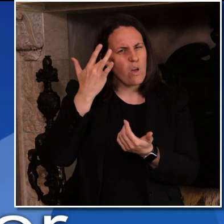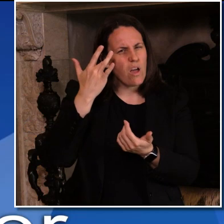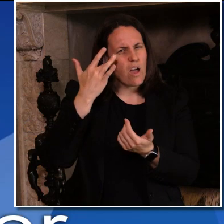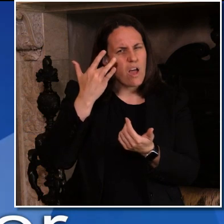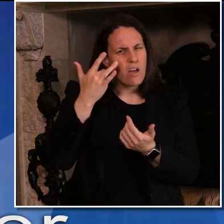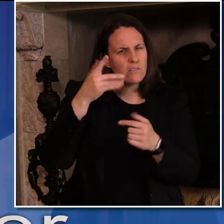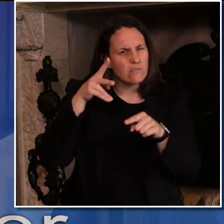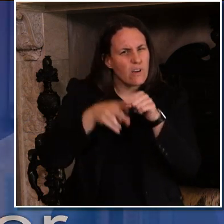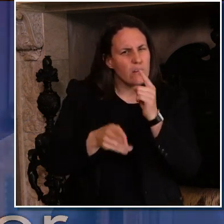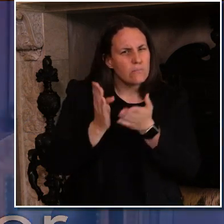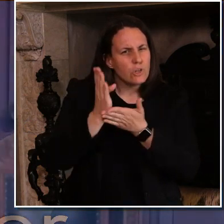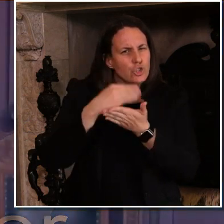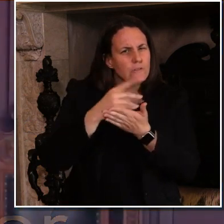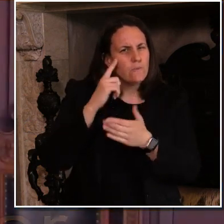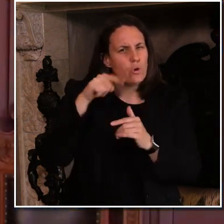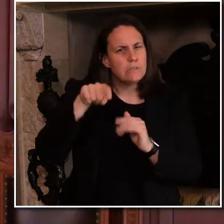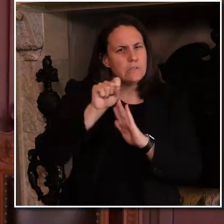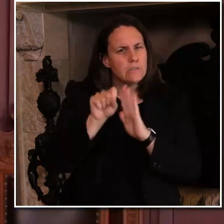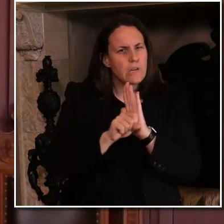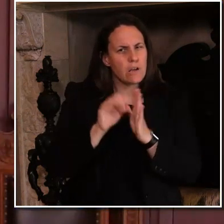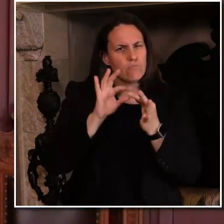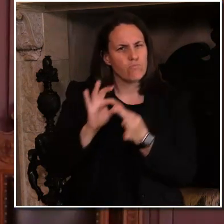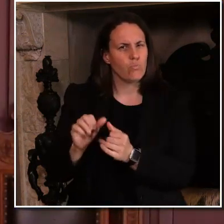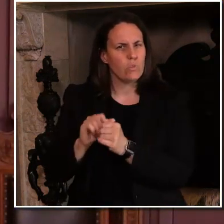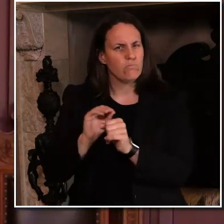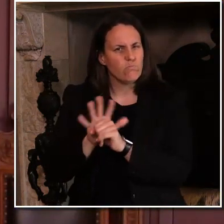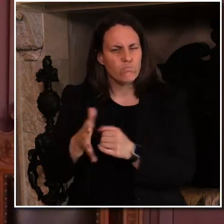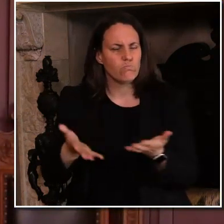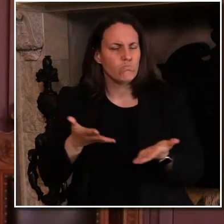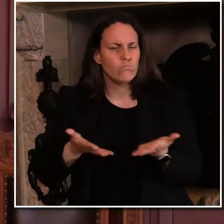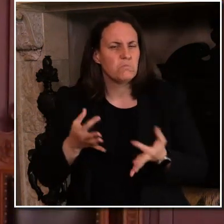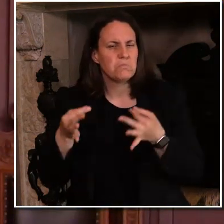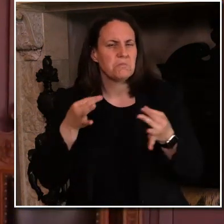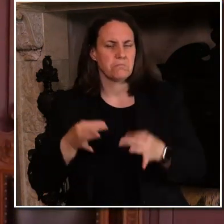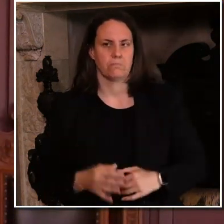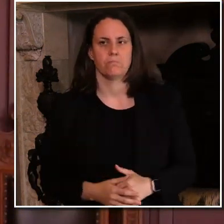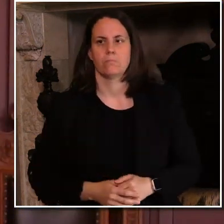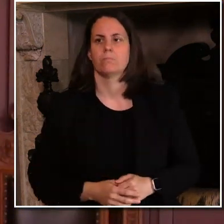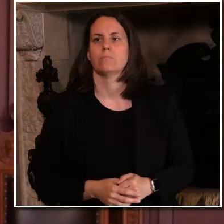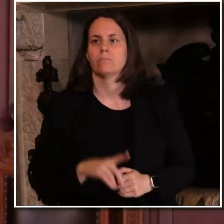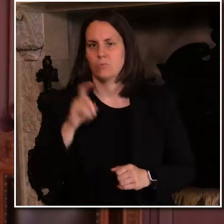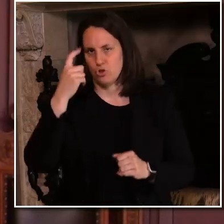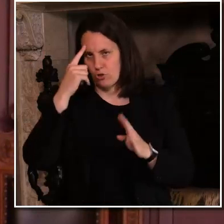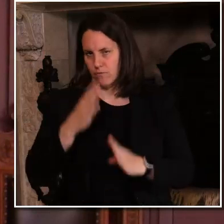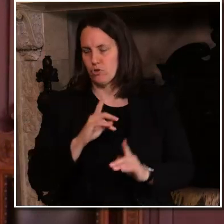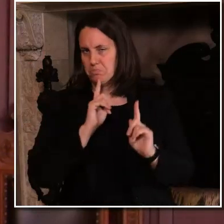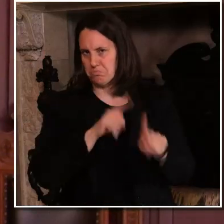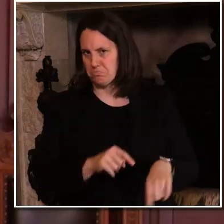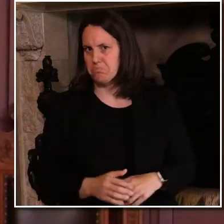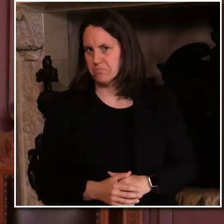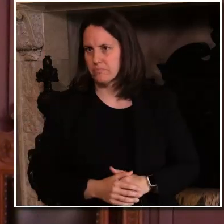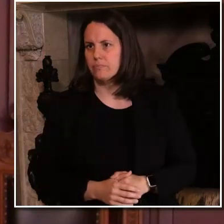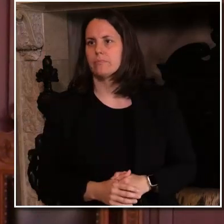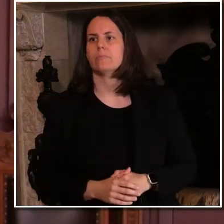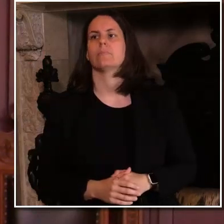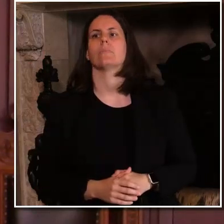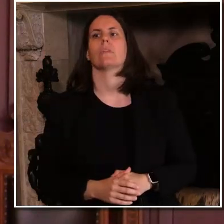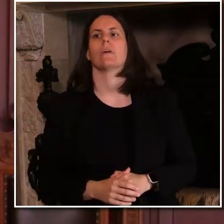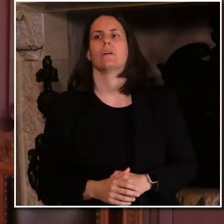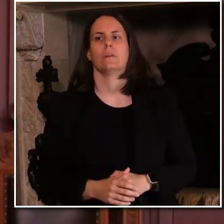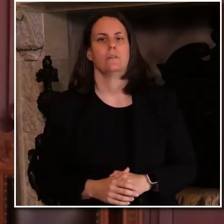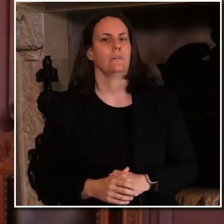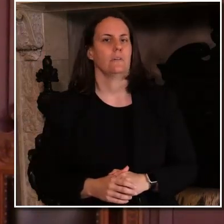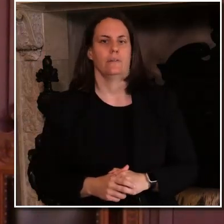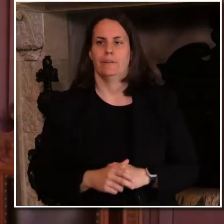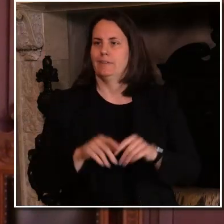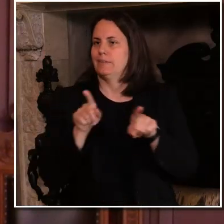certainly, as other businesses and governments around the state, issues around